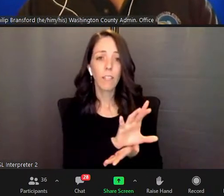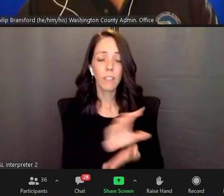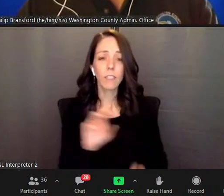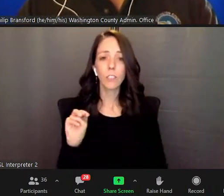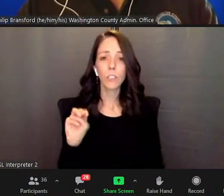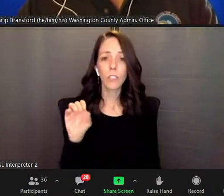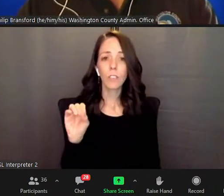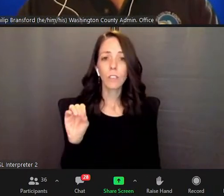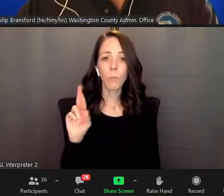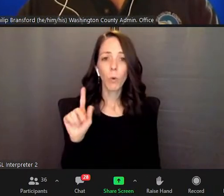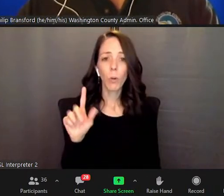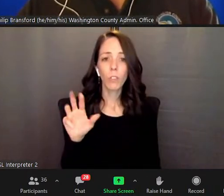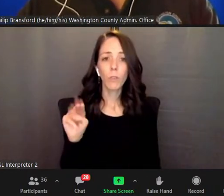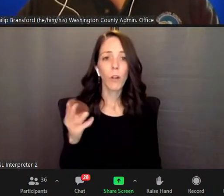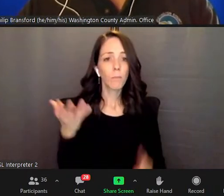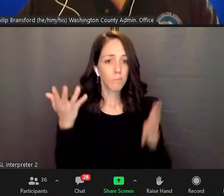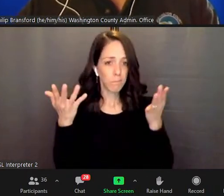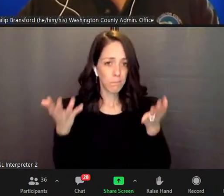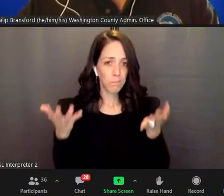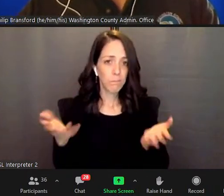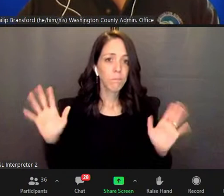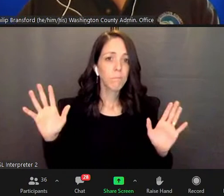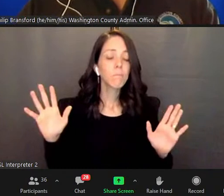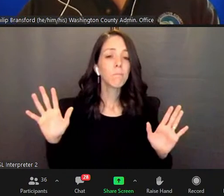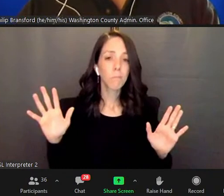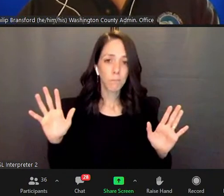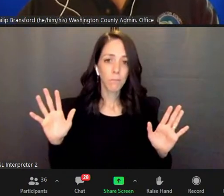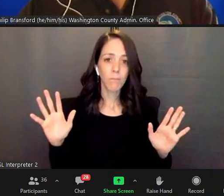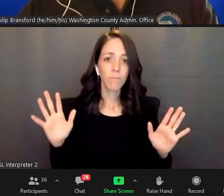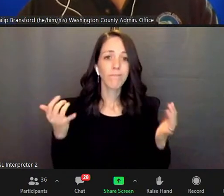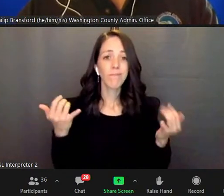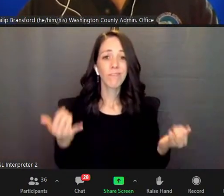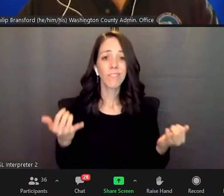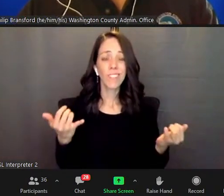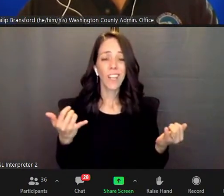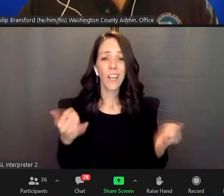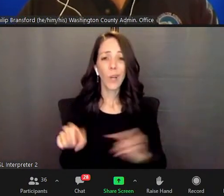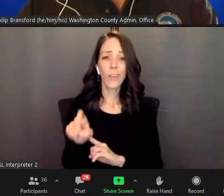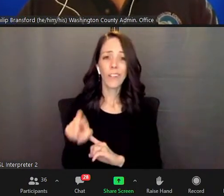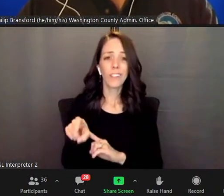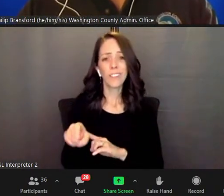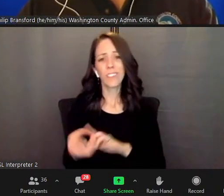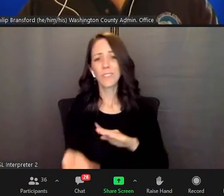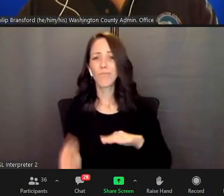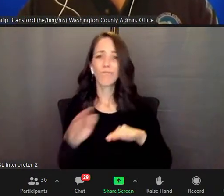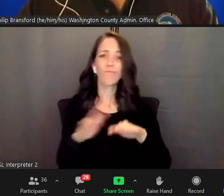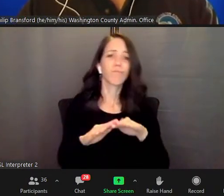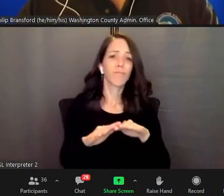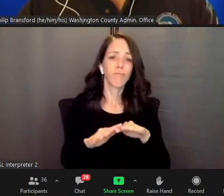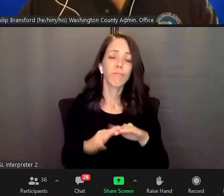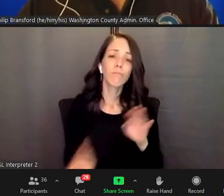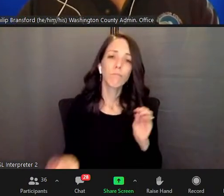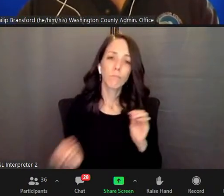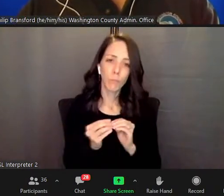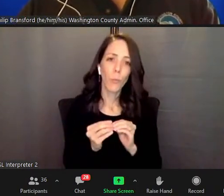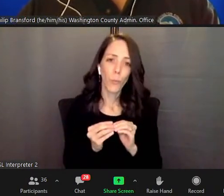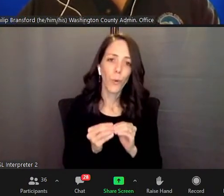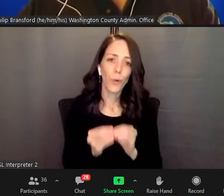moratorium has been lifted by the federal government, the need is that much more acute.